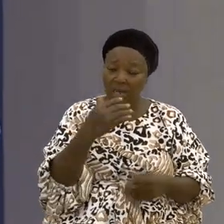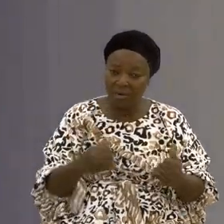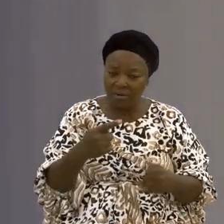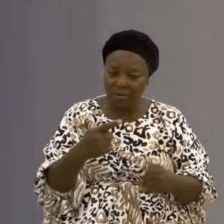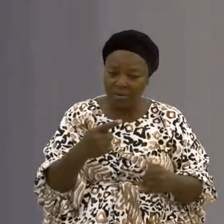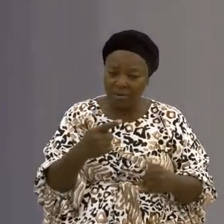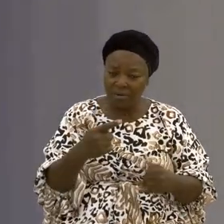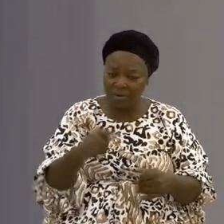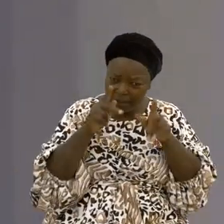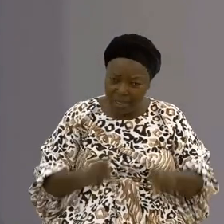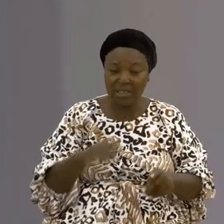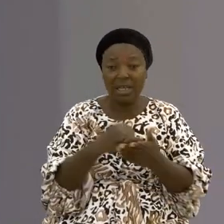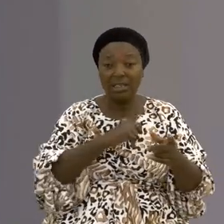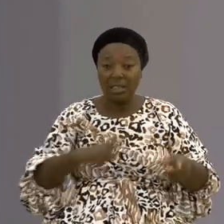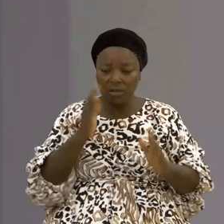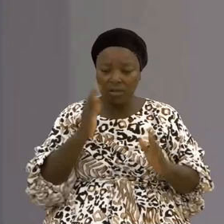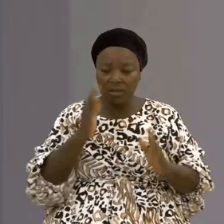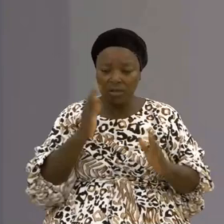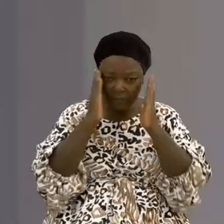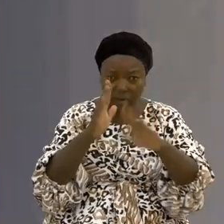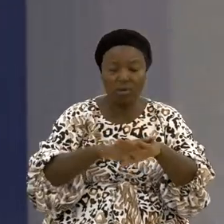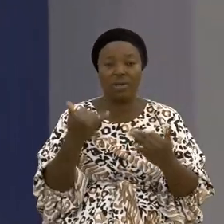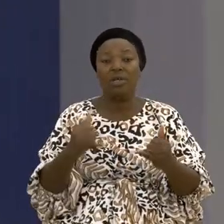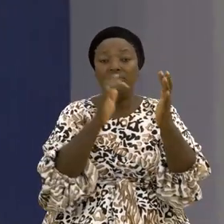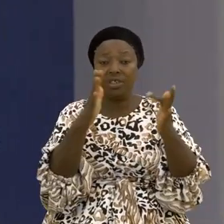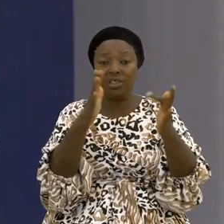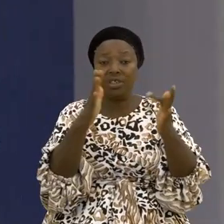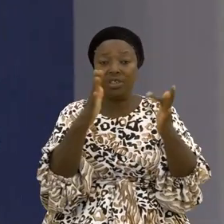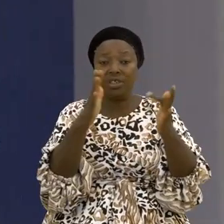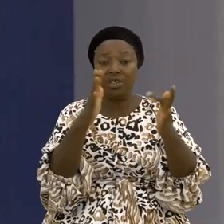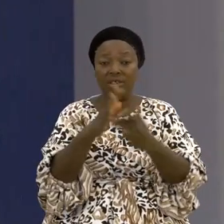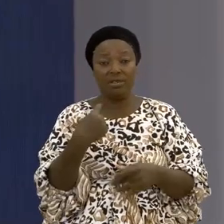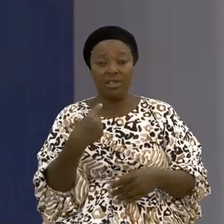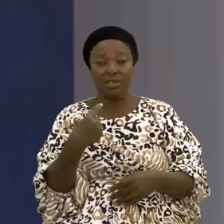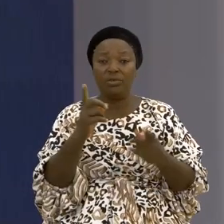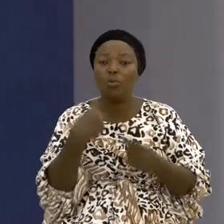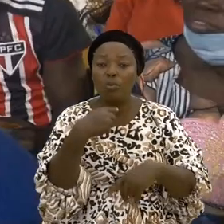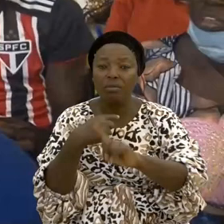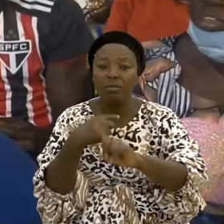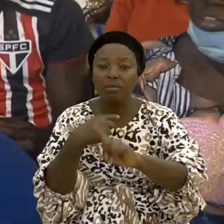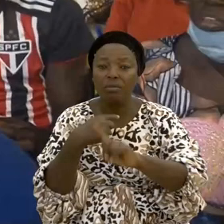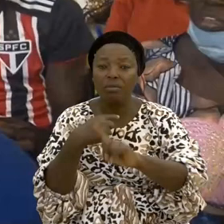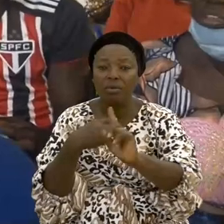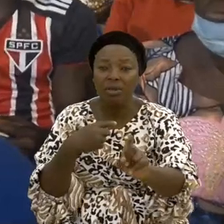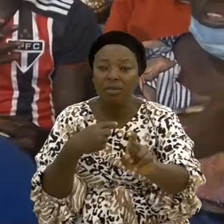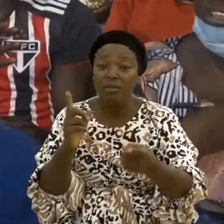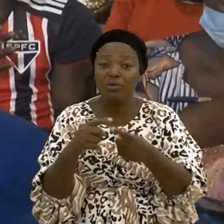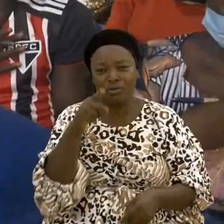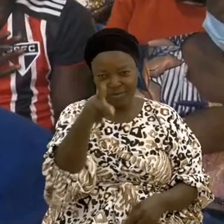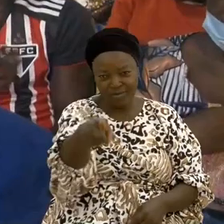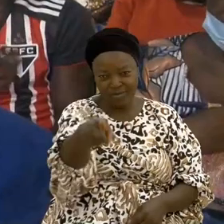person the Lord is focusing on. Jesus said unto whom? Unto